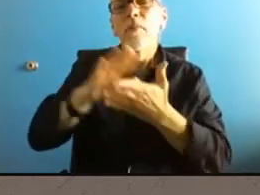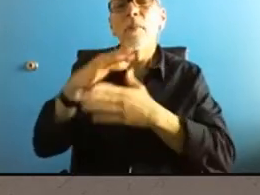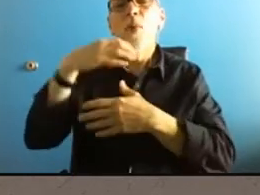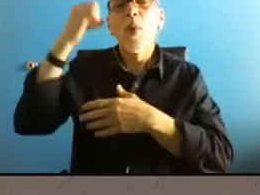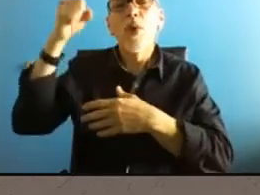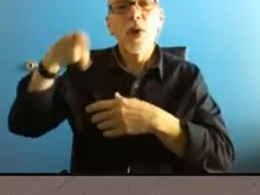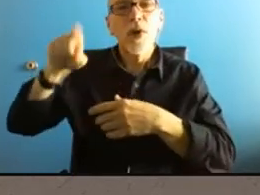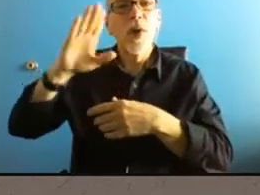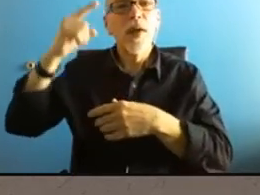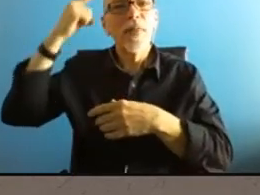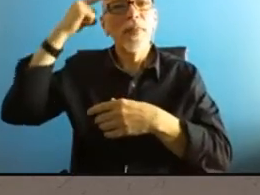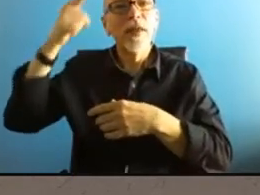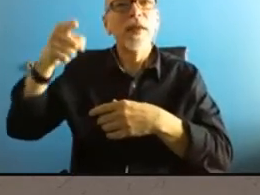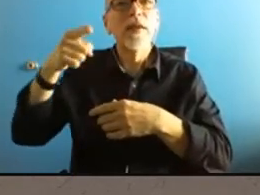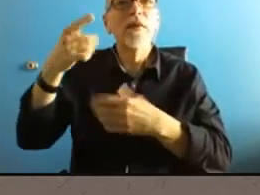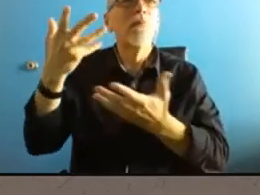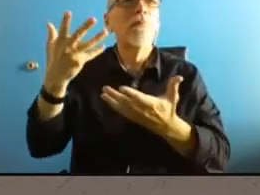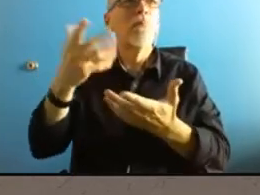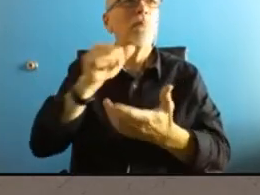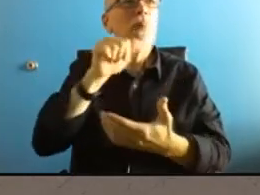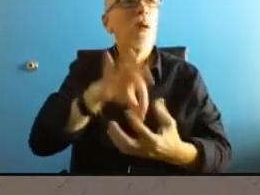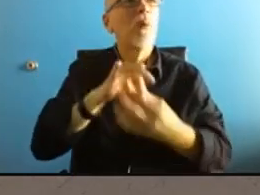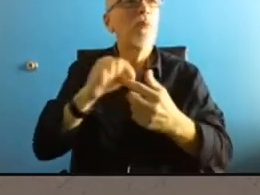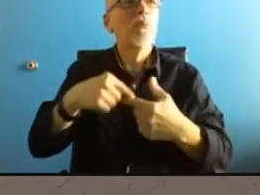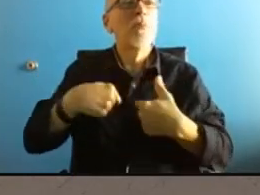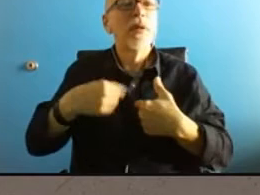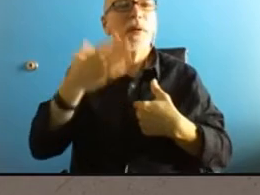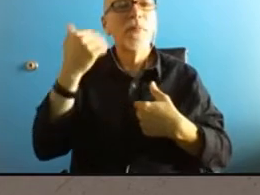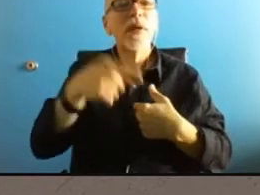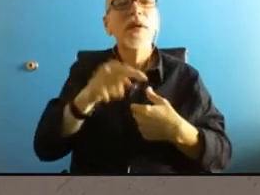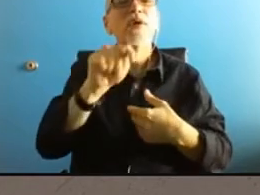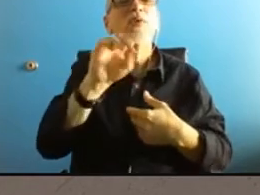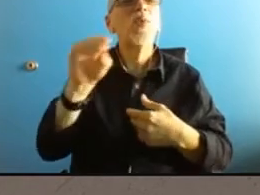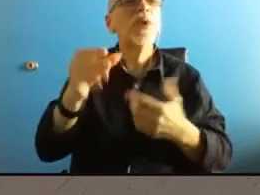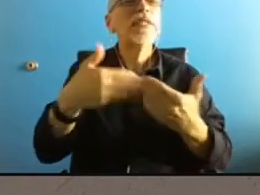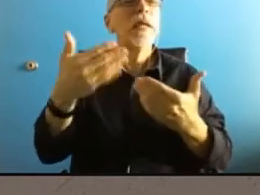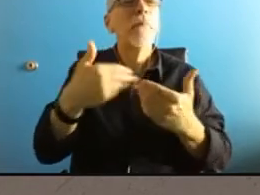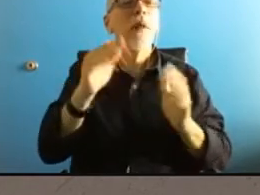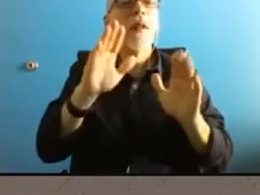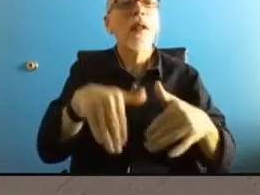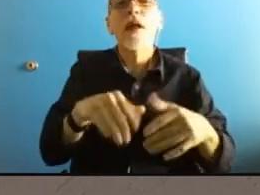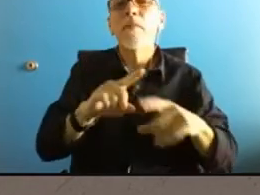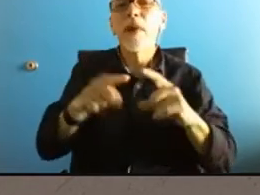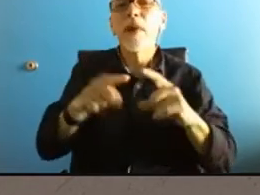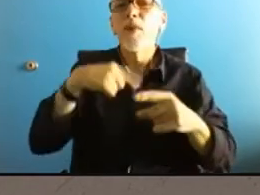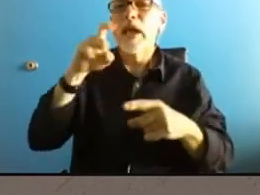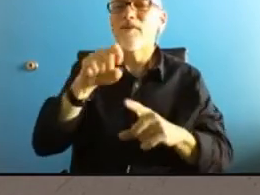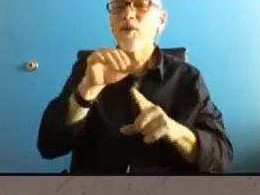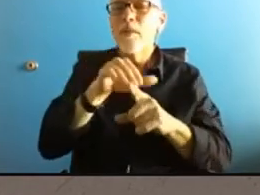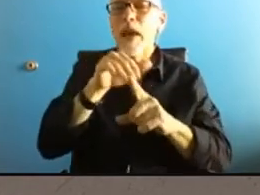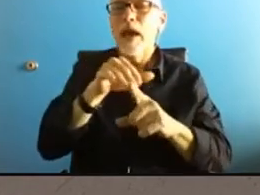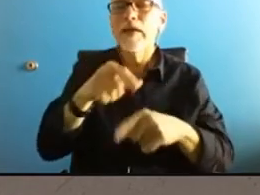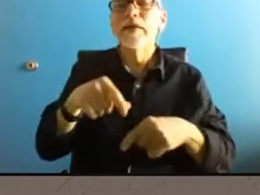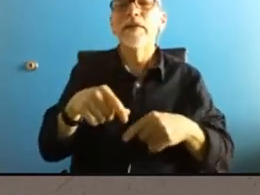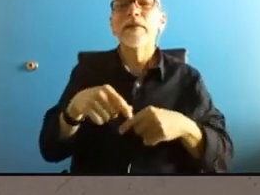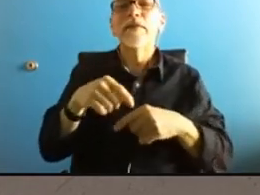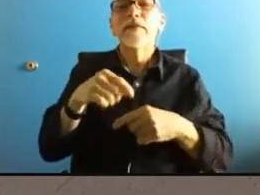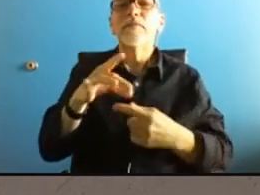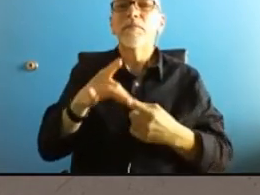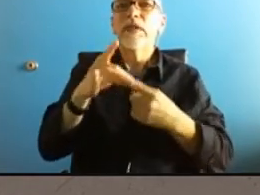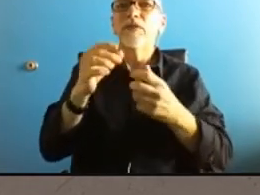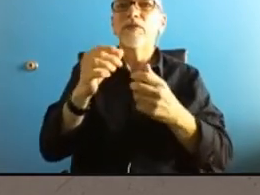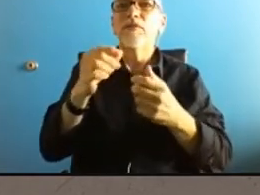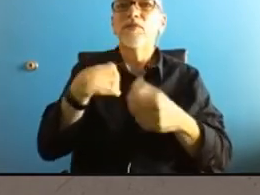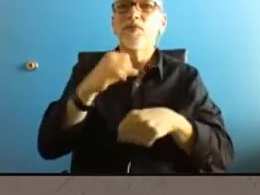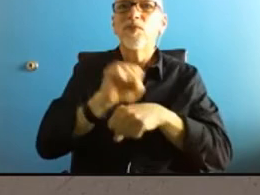that it has no relevance to them, right? Because it's too simple. But what we have to remind ourselves of, especially when